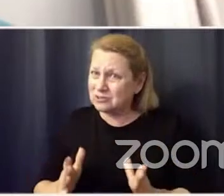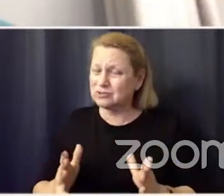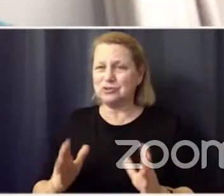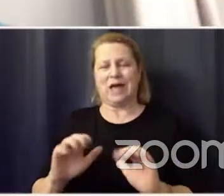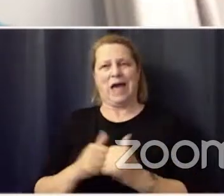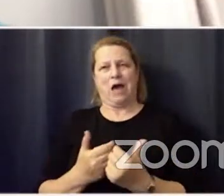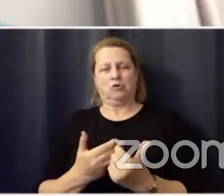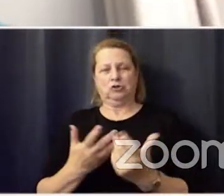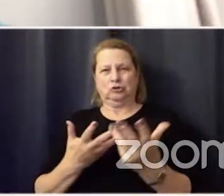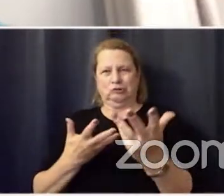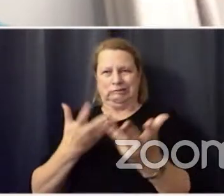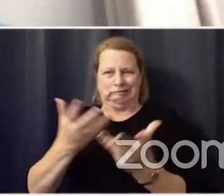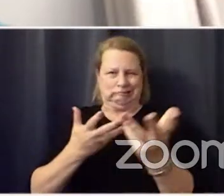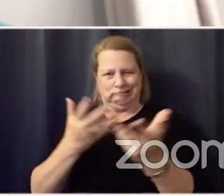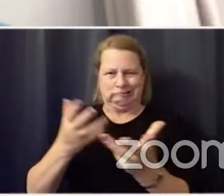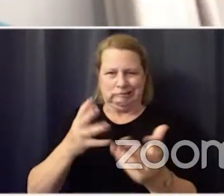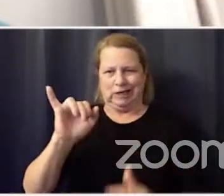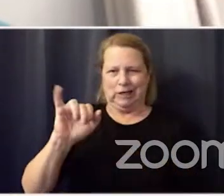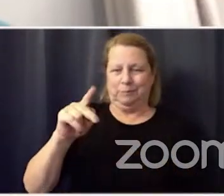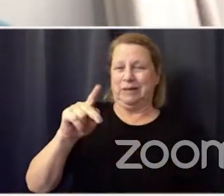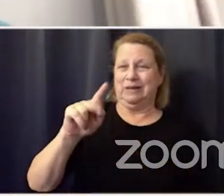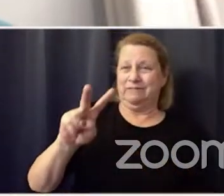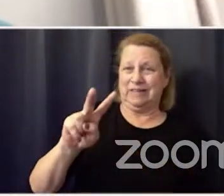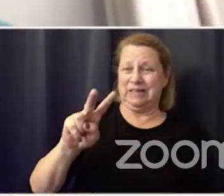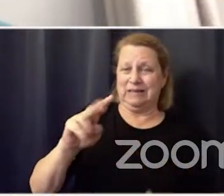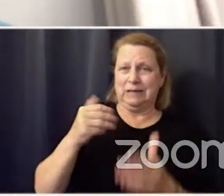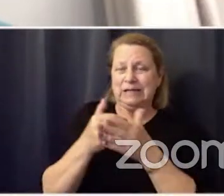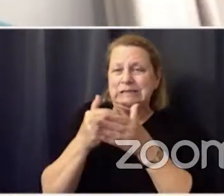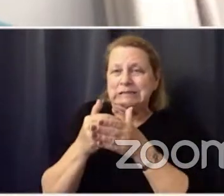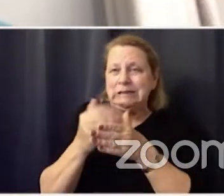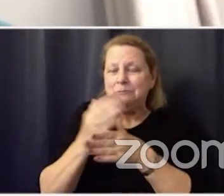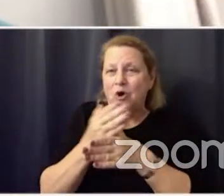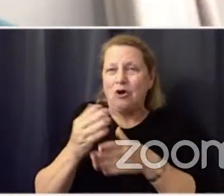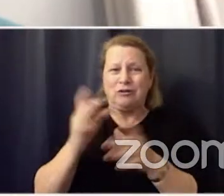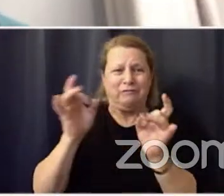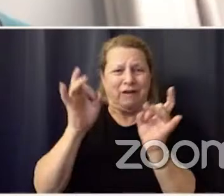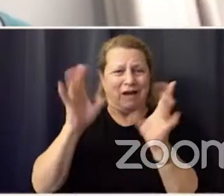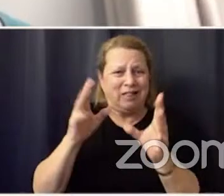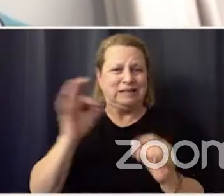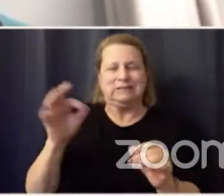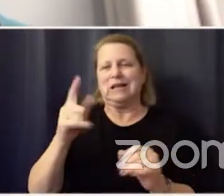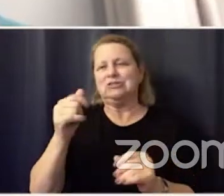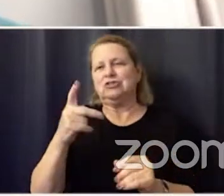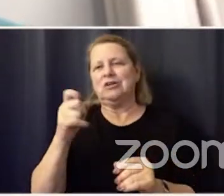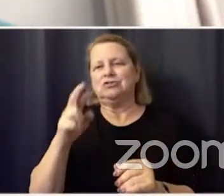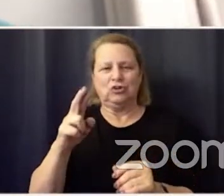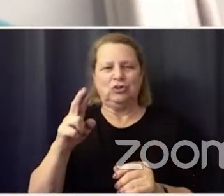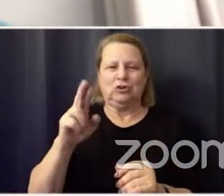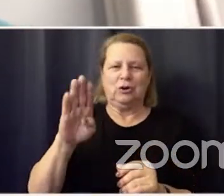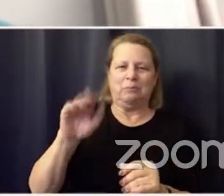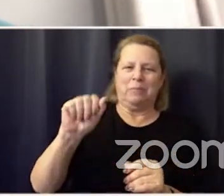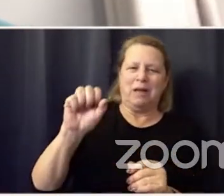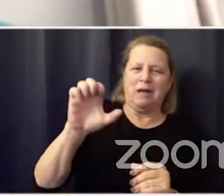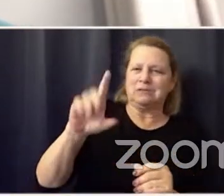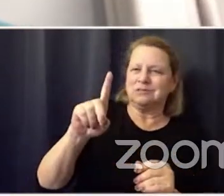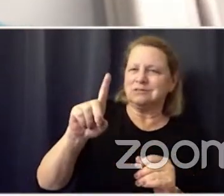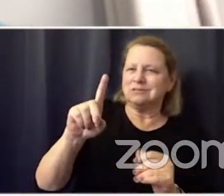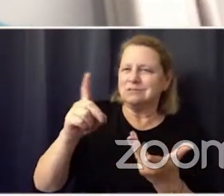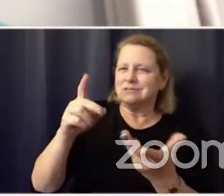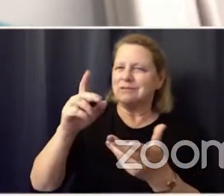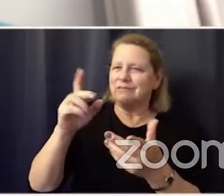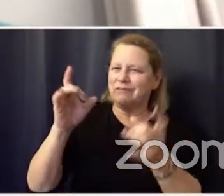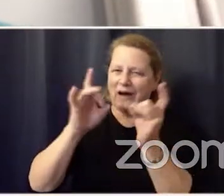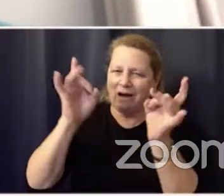address intimate partner violence and gender-based violence. I noticed that many people were working in silos, not quite knowing how